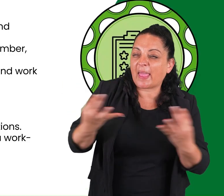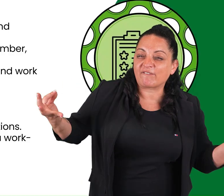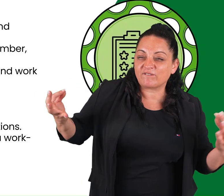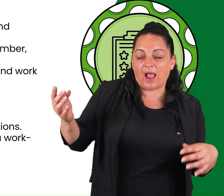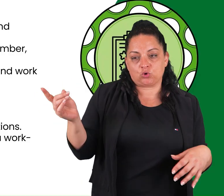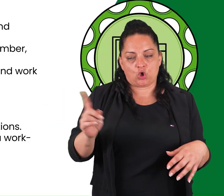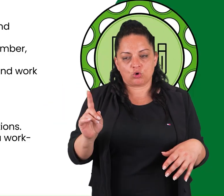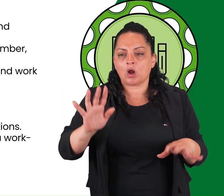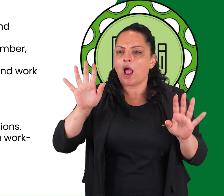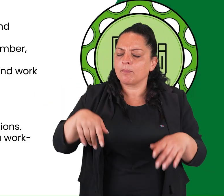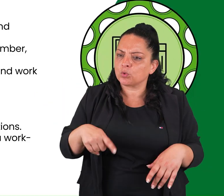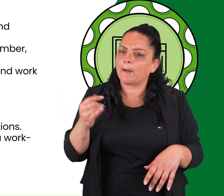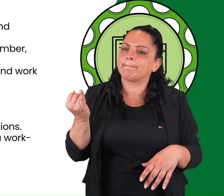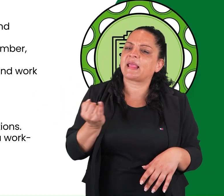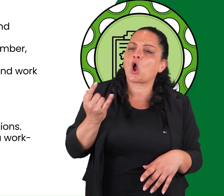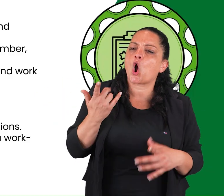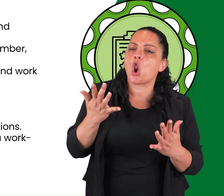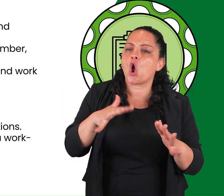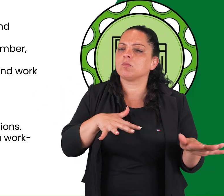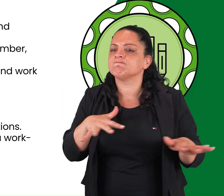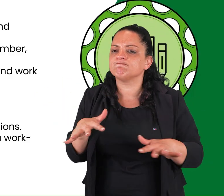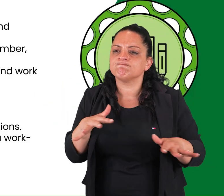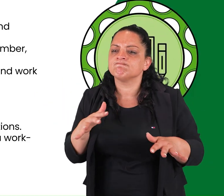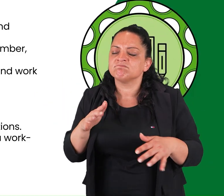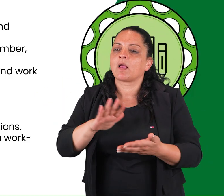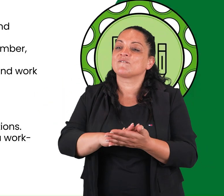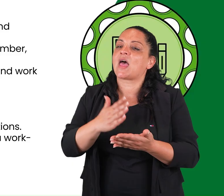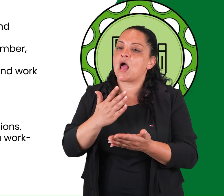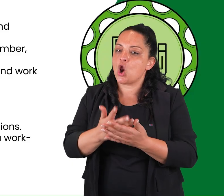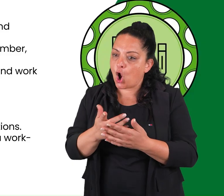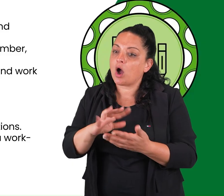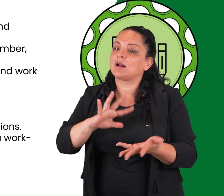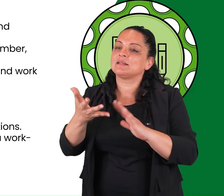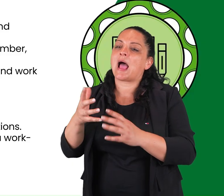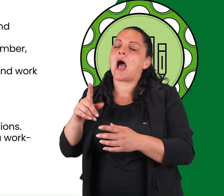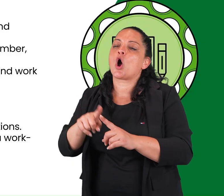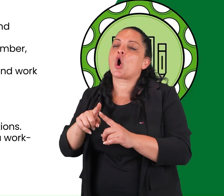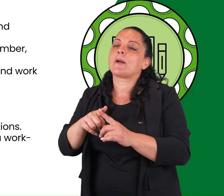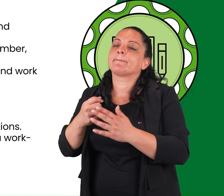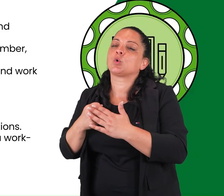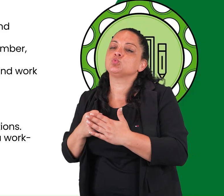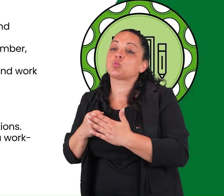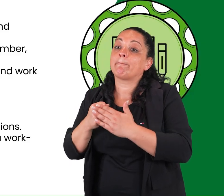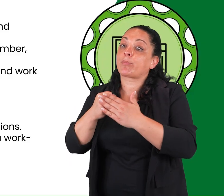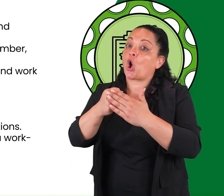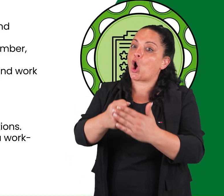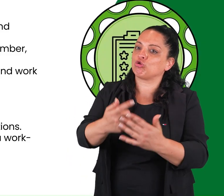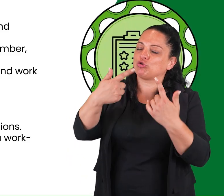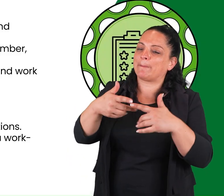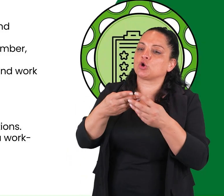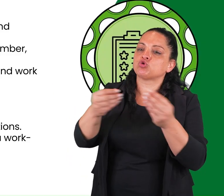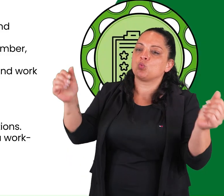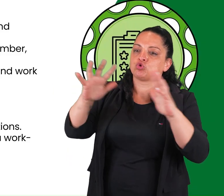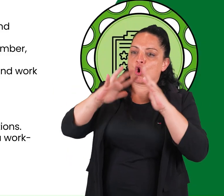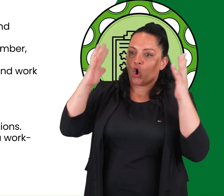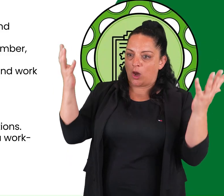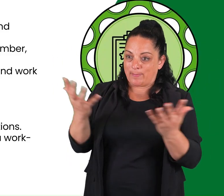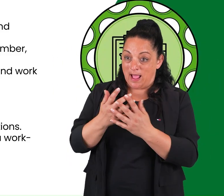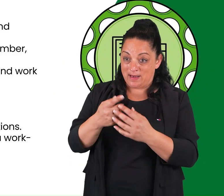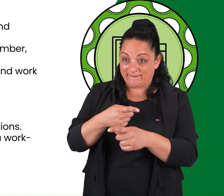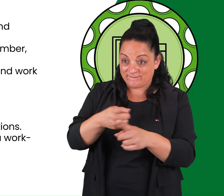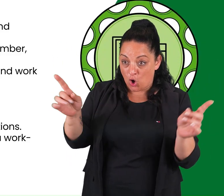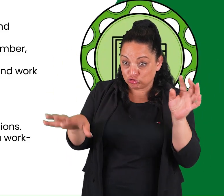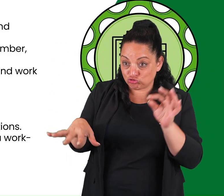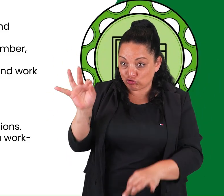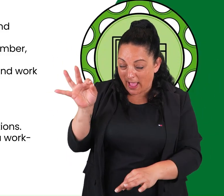everything perfectly, but small consistent actions matter and contribute to global solutions. And